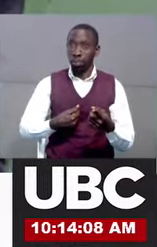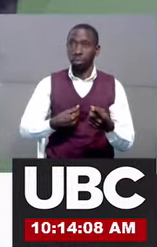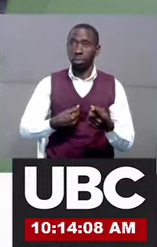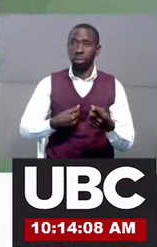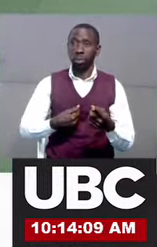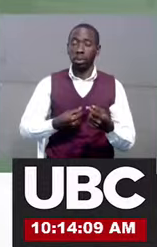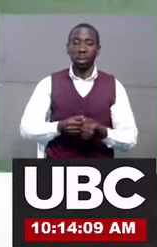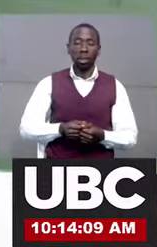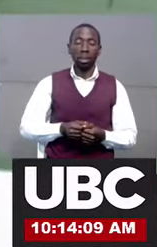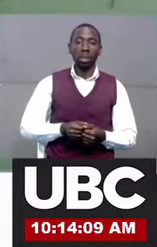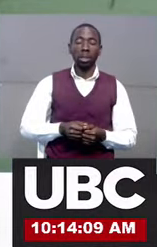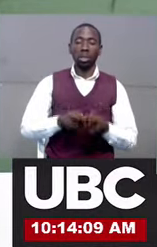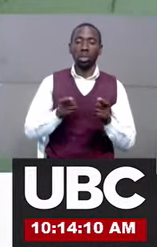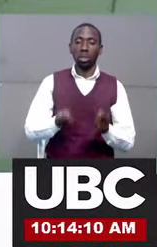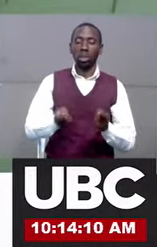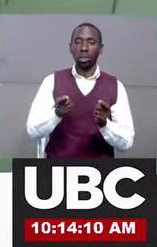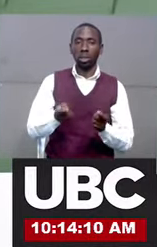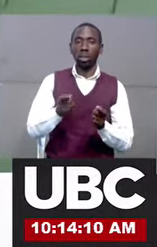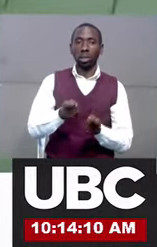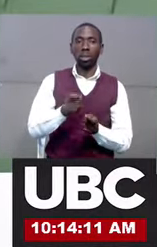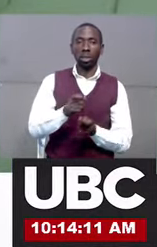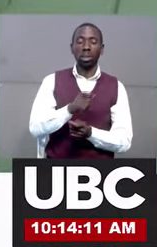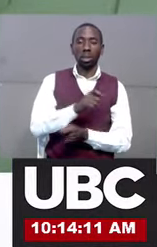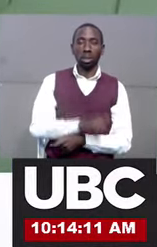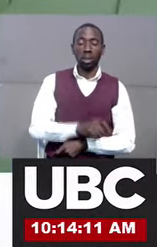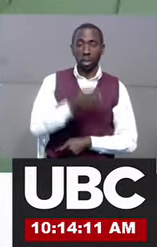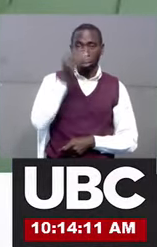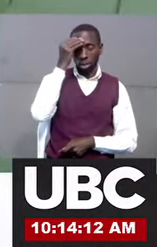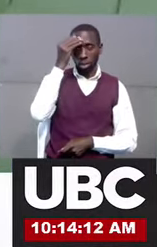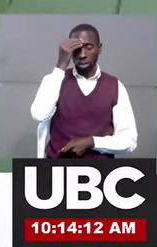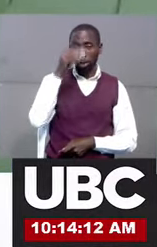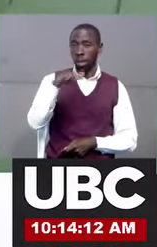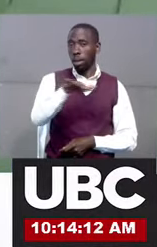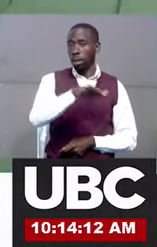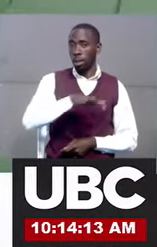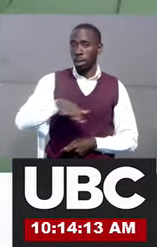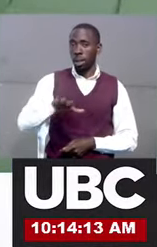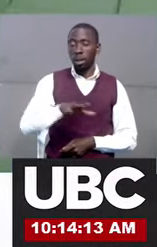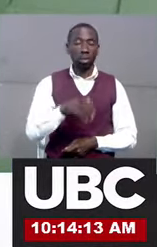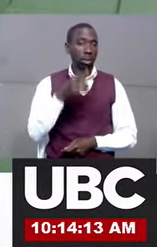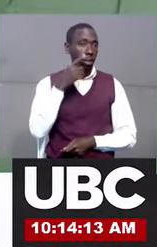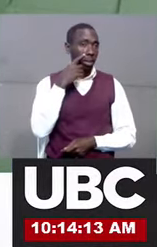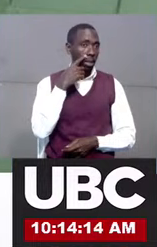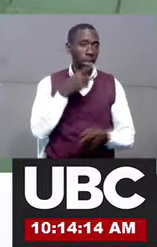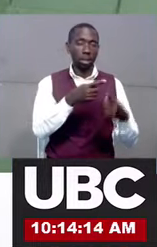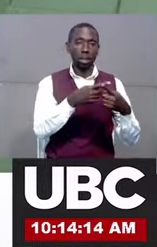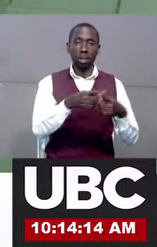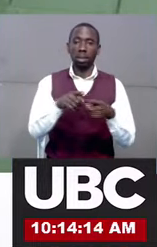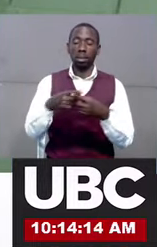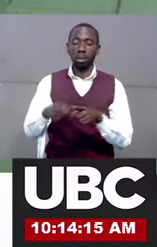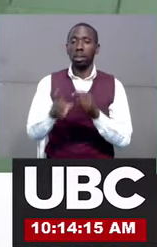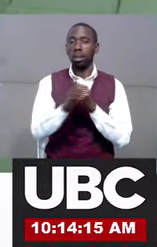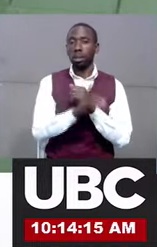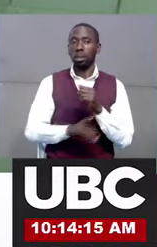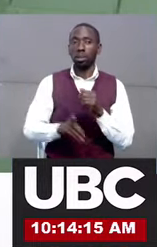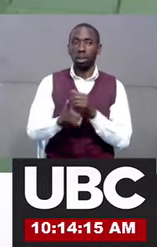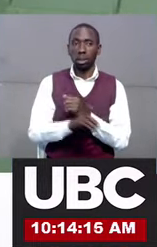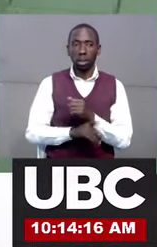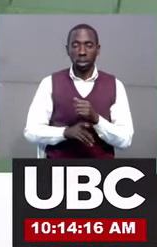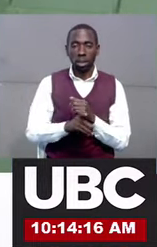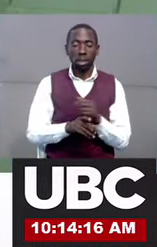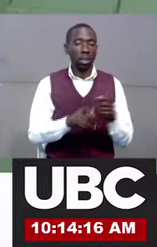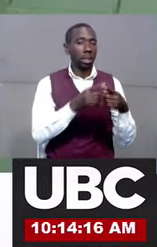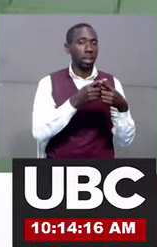degeneration in this issue of education, Right Honourable Speaker. You find in different districts, different